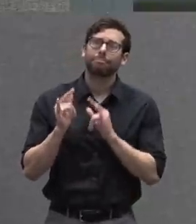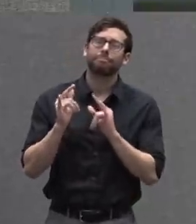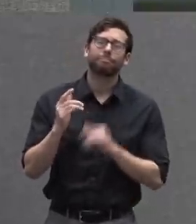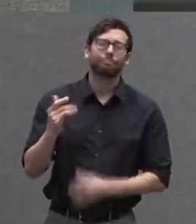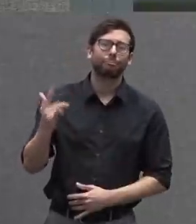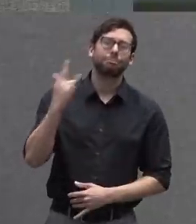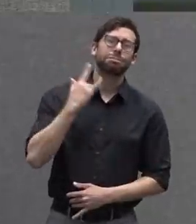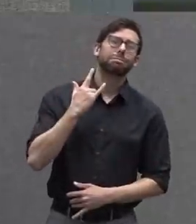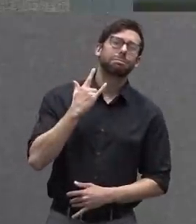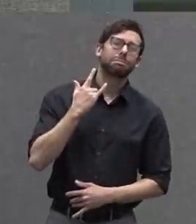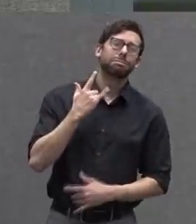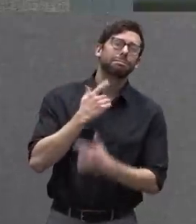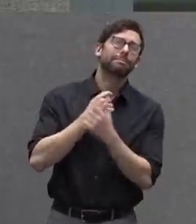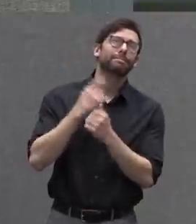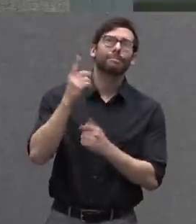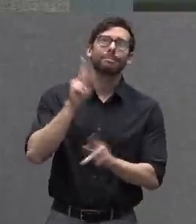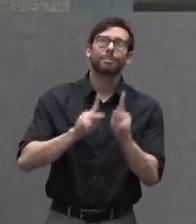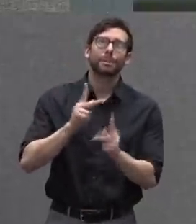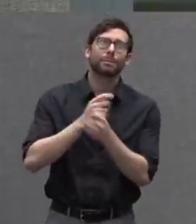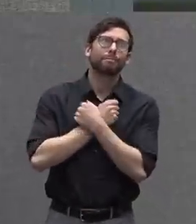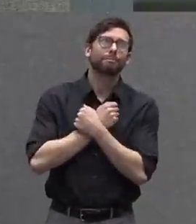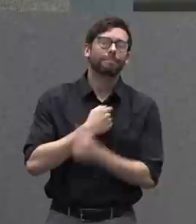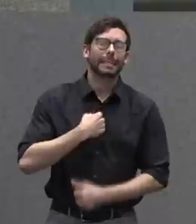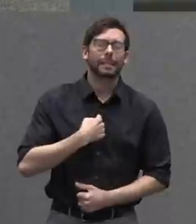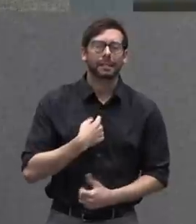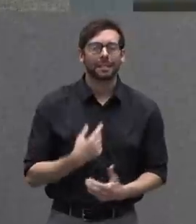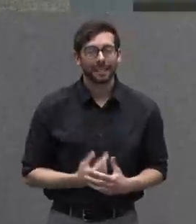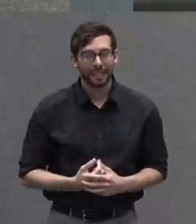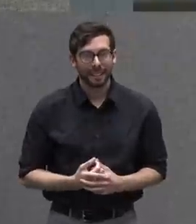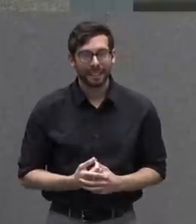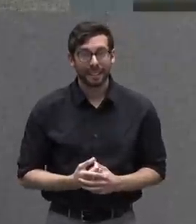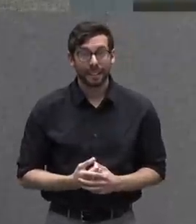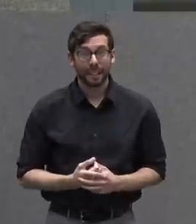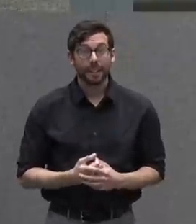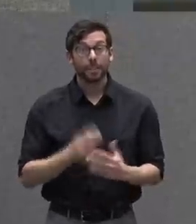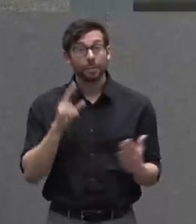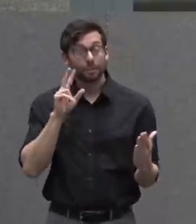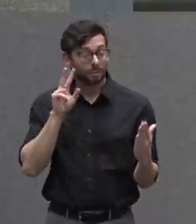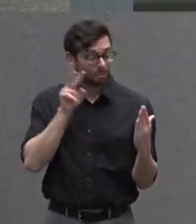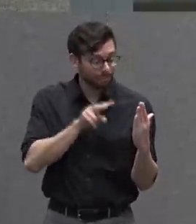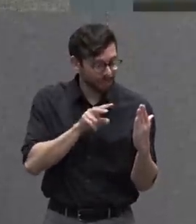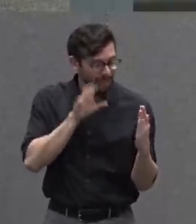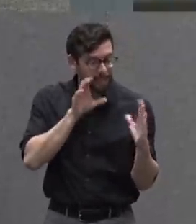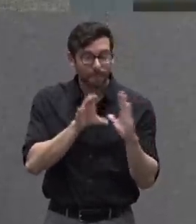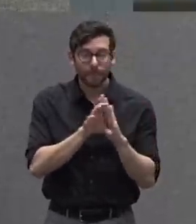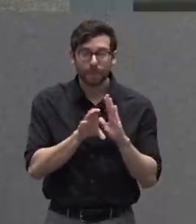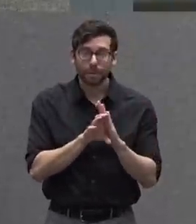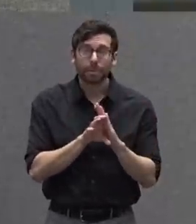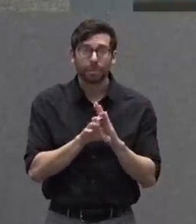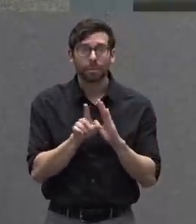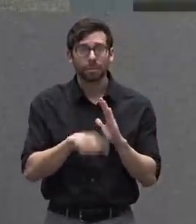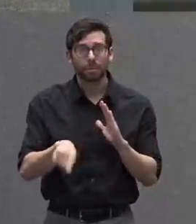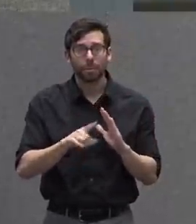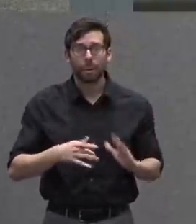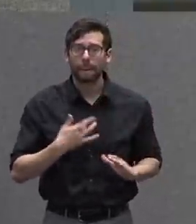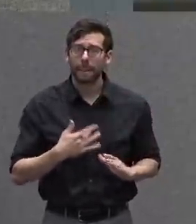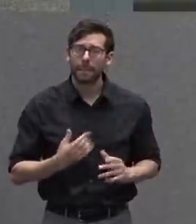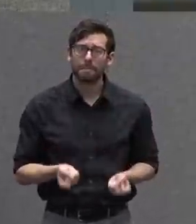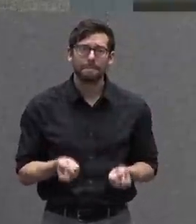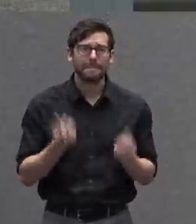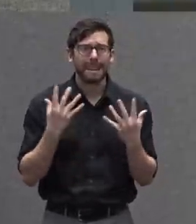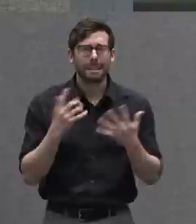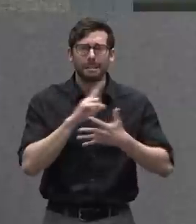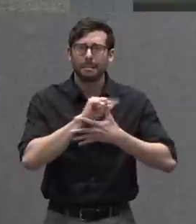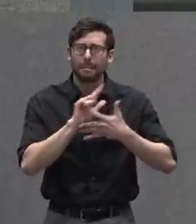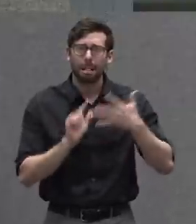There are so many different feelings that you can feel when you look at pictures within a book. Hopefully today you can go and draw